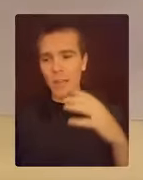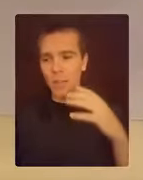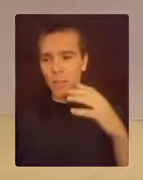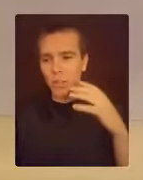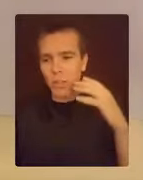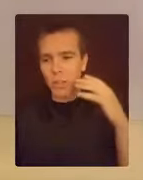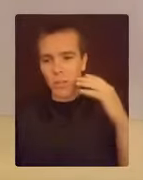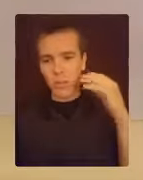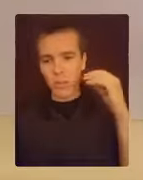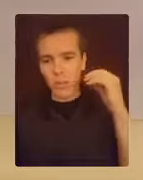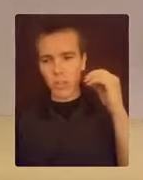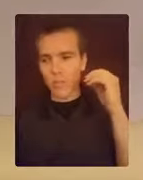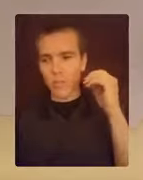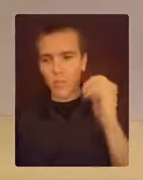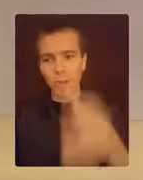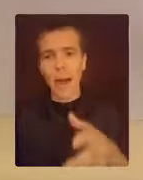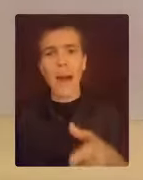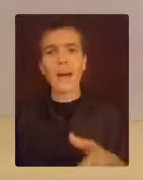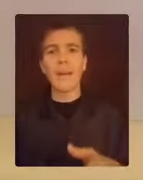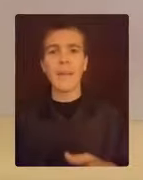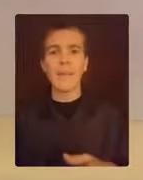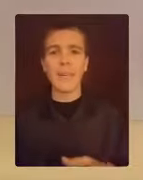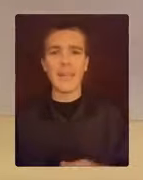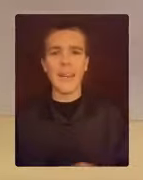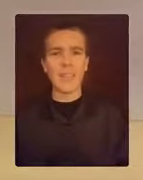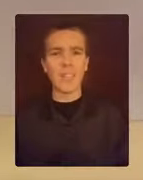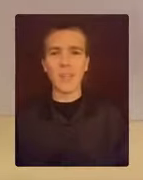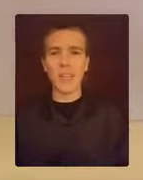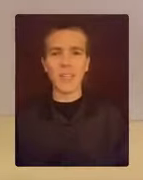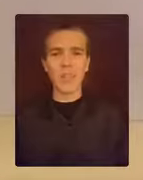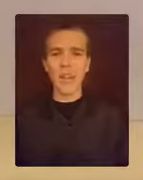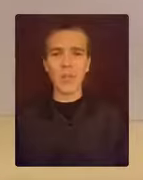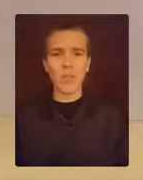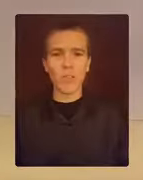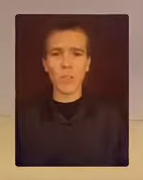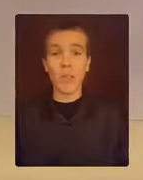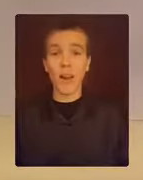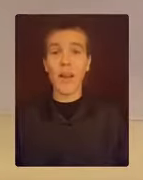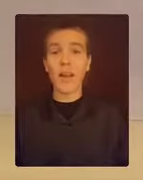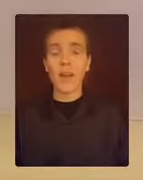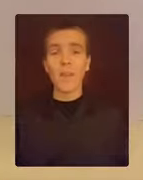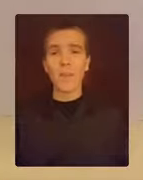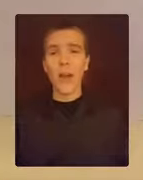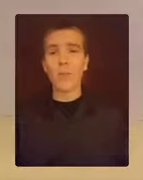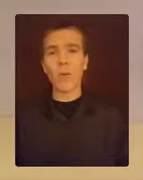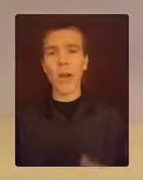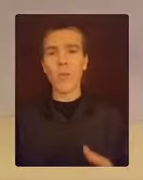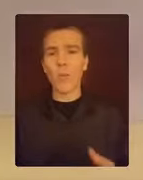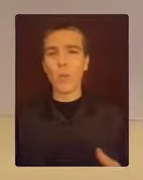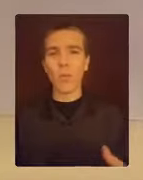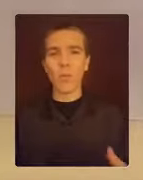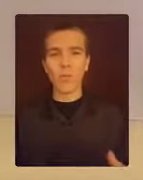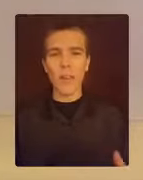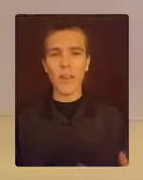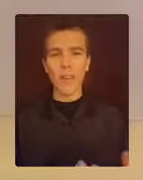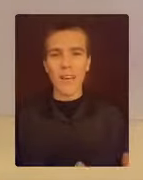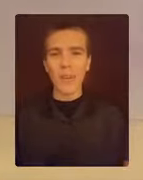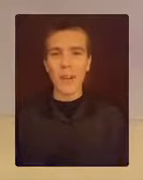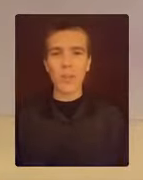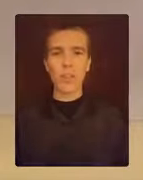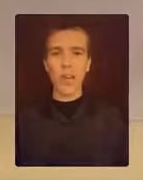and just fly at the speed of sound or the speed of light. Travel around the world. I